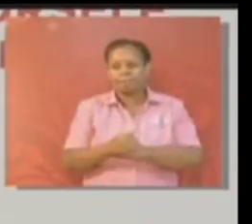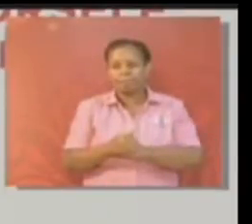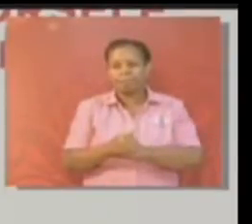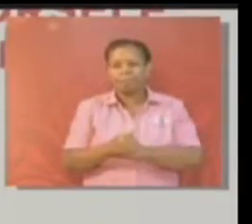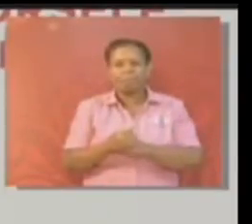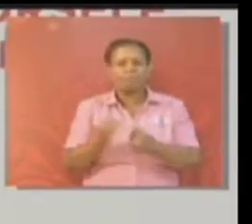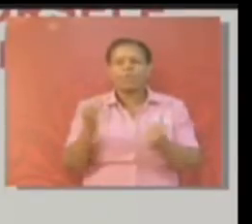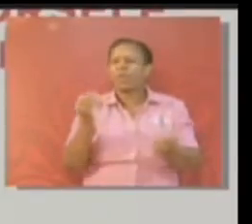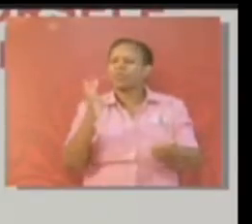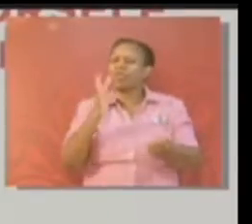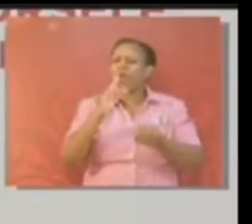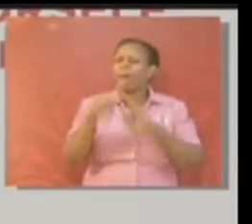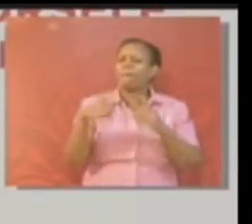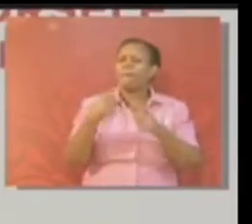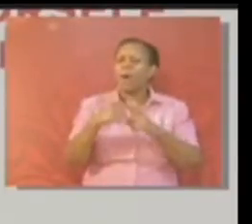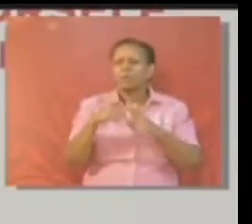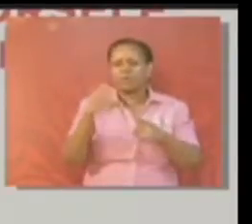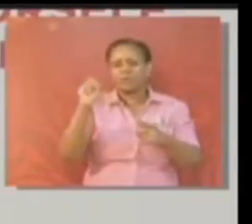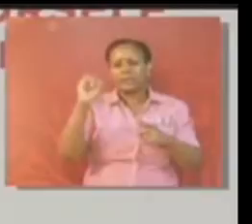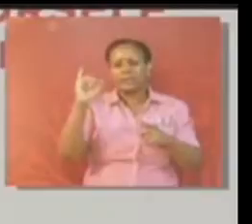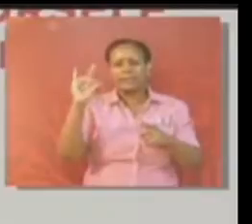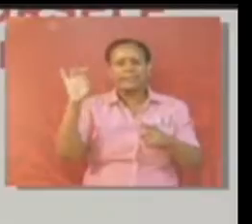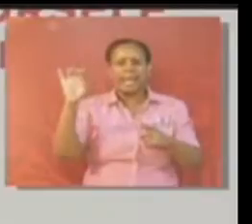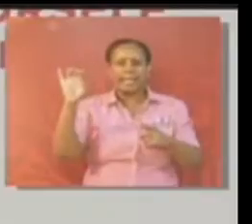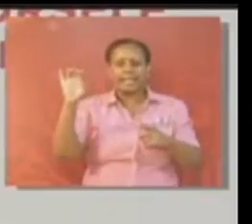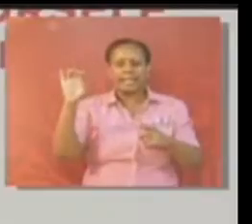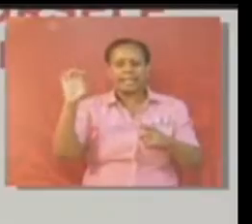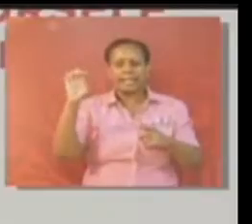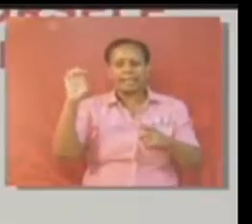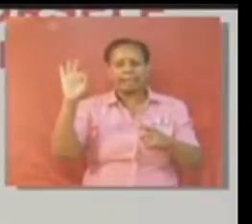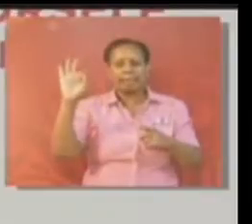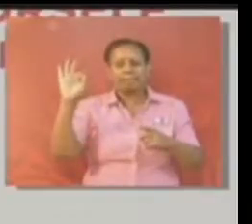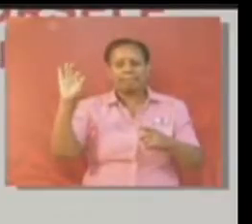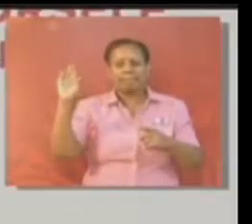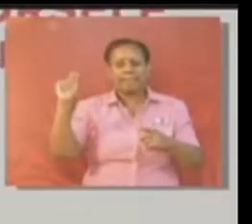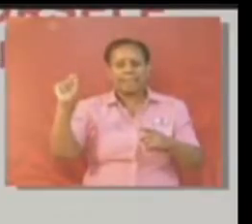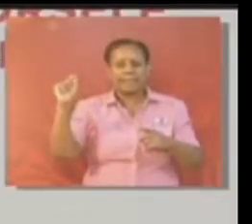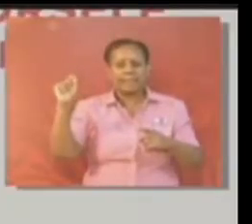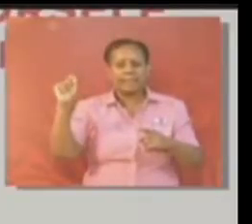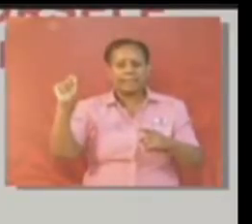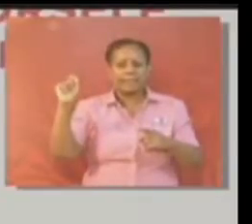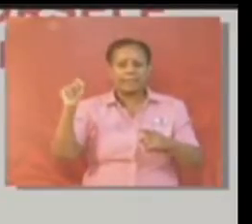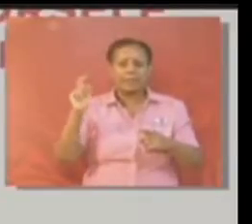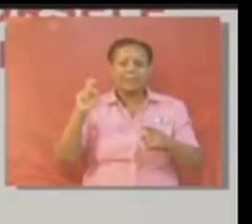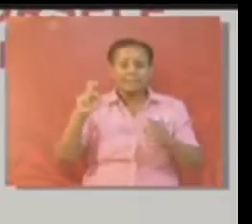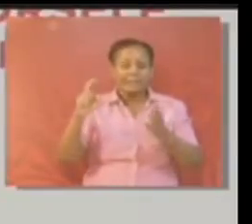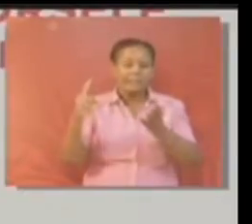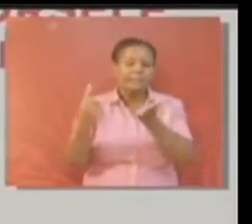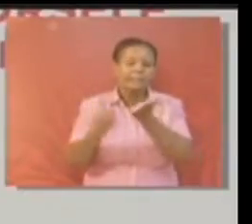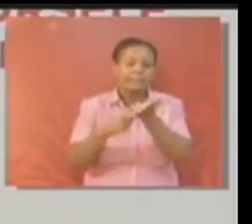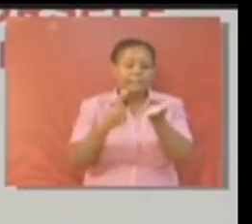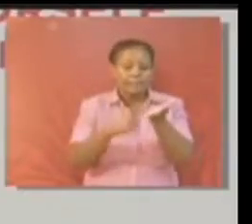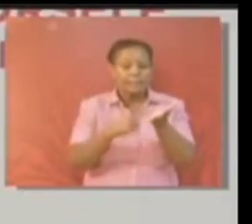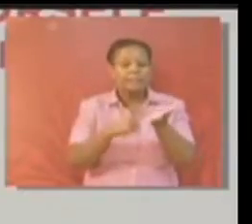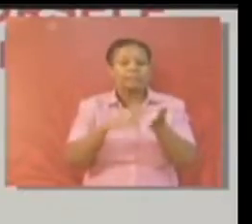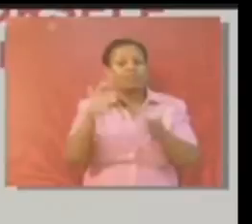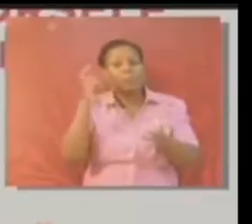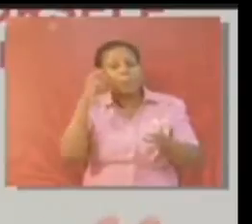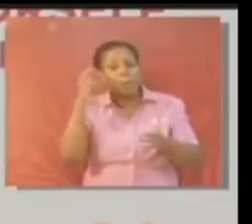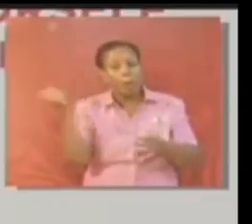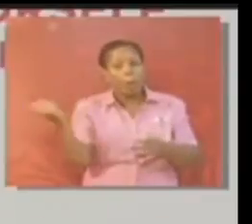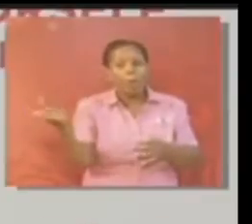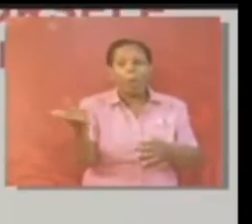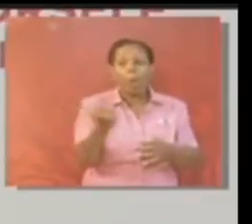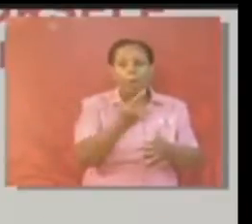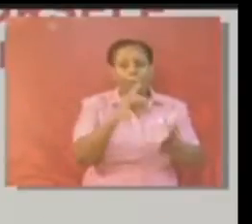talk about side effects, realistically. all drugs have side effects. I could